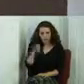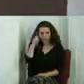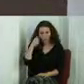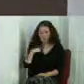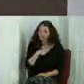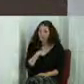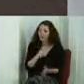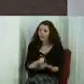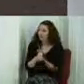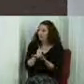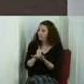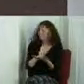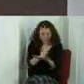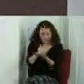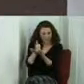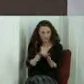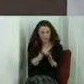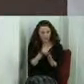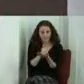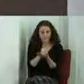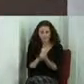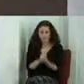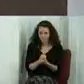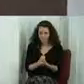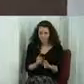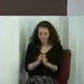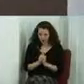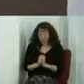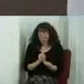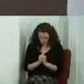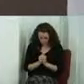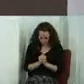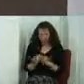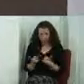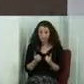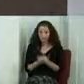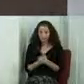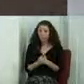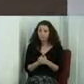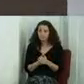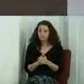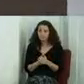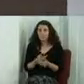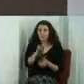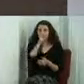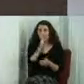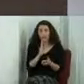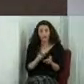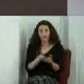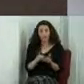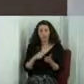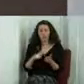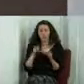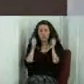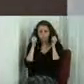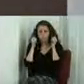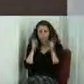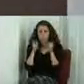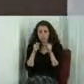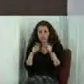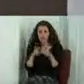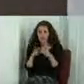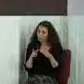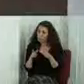Amen? Amen. Let's pray together. God, once again, we are surprised in the way in which